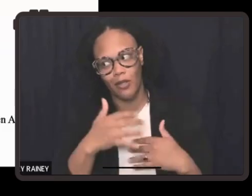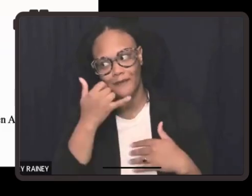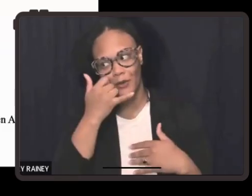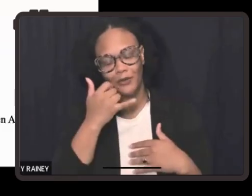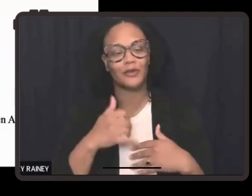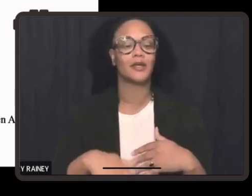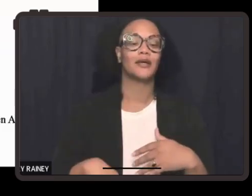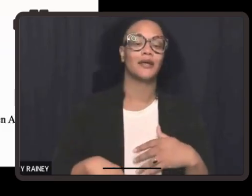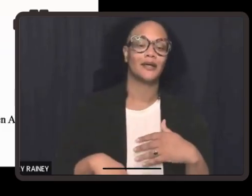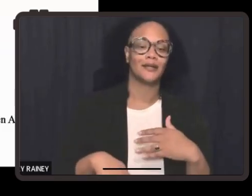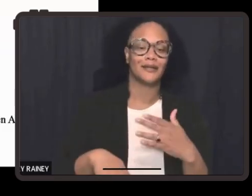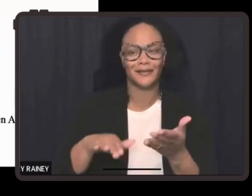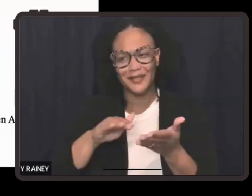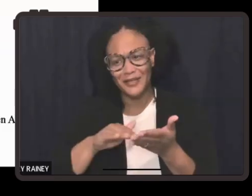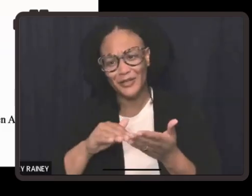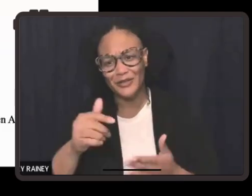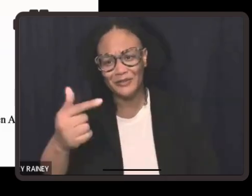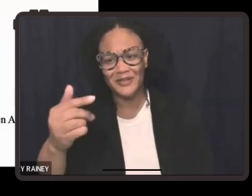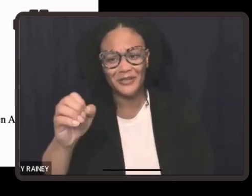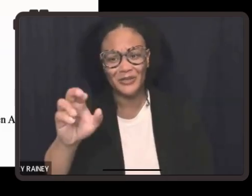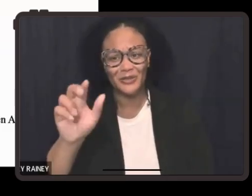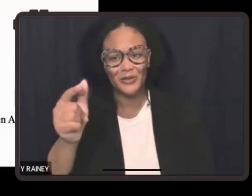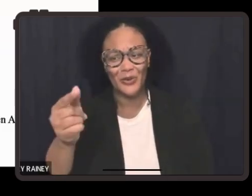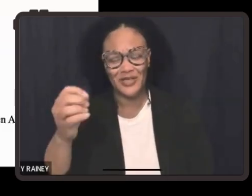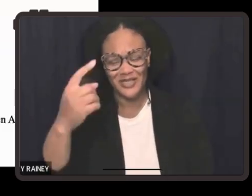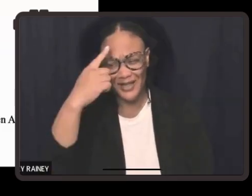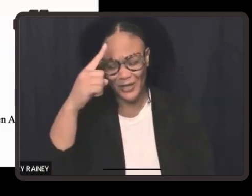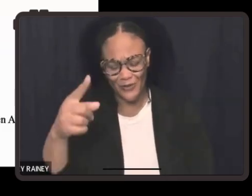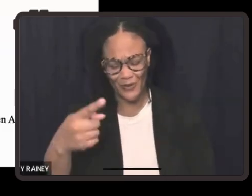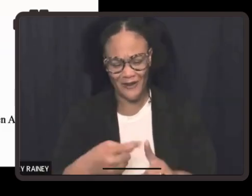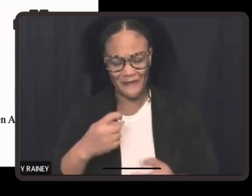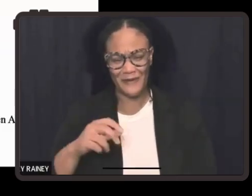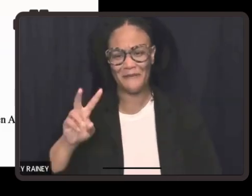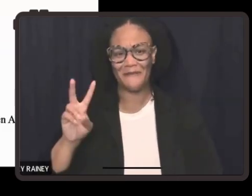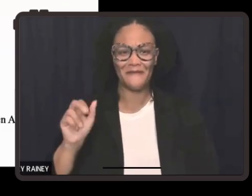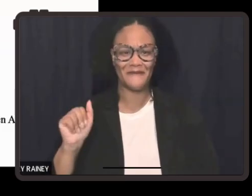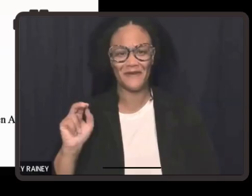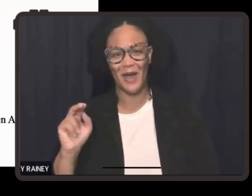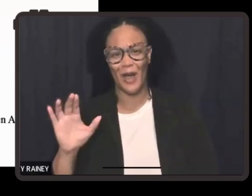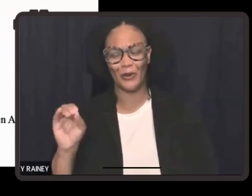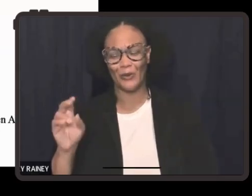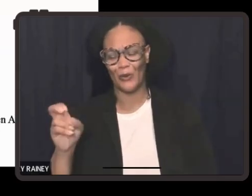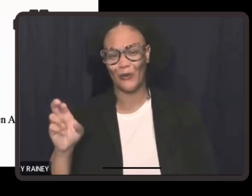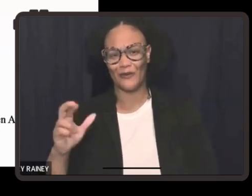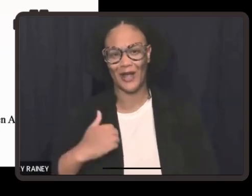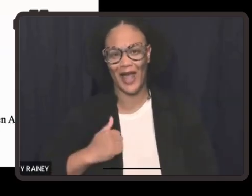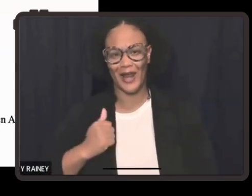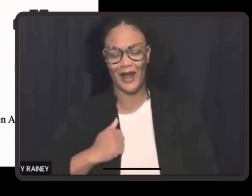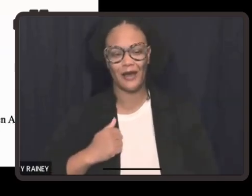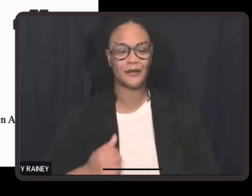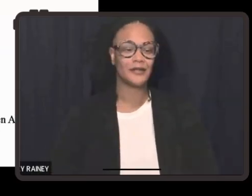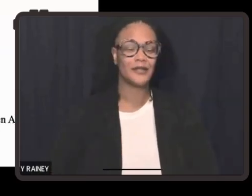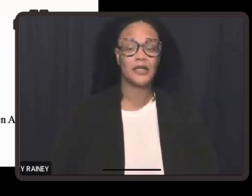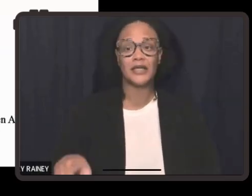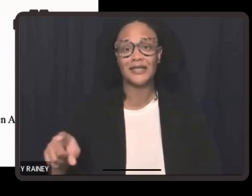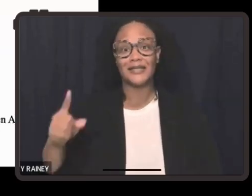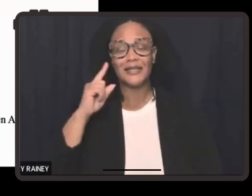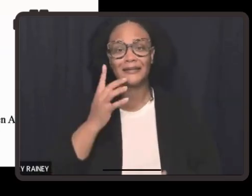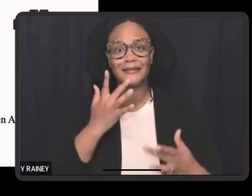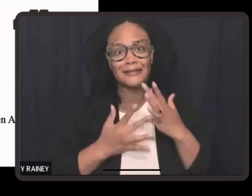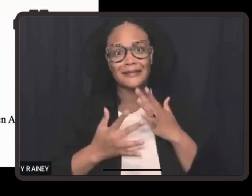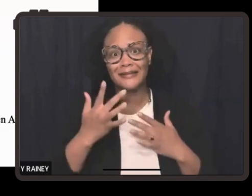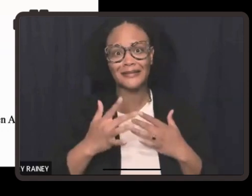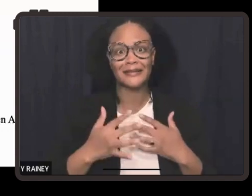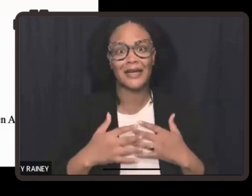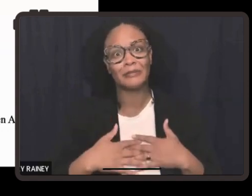Excuse me, George, I think you were from Vancouver. Anyway, he was desperate. He said, I'm a gastroenterologist. I said, I'm not.